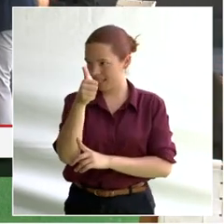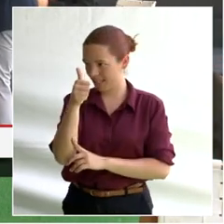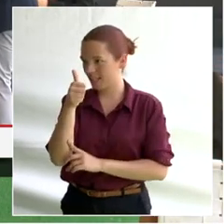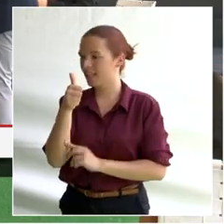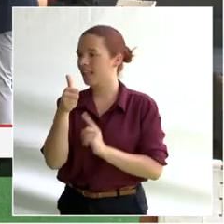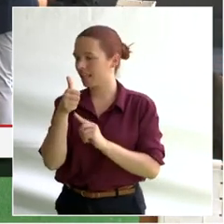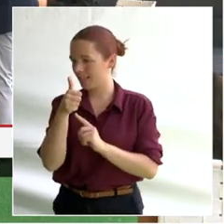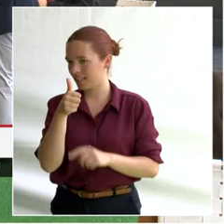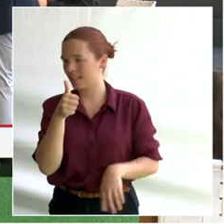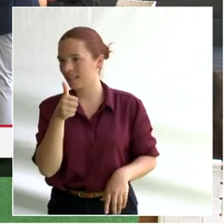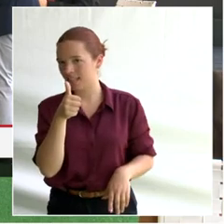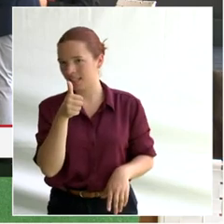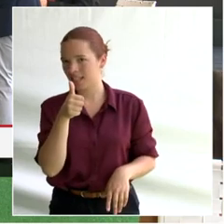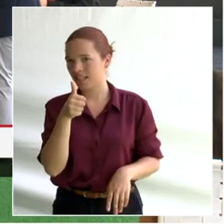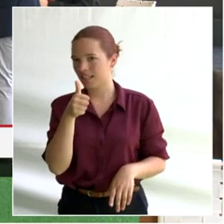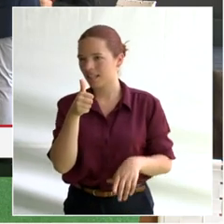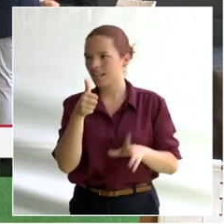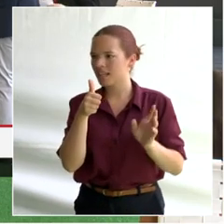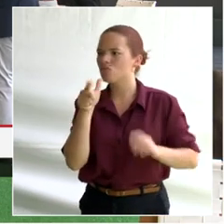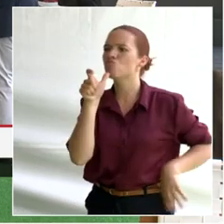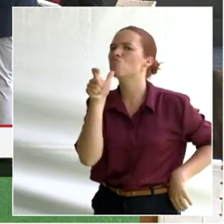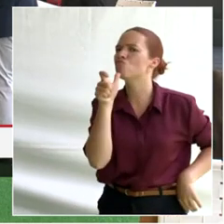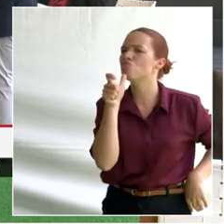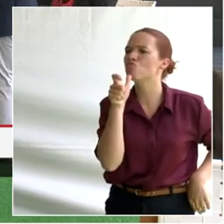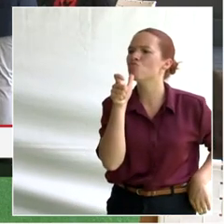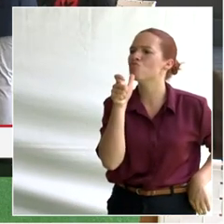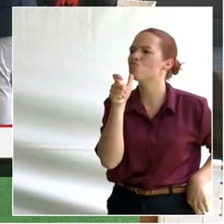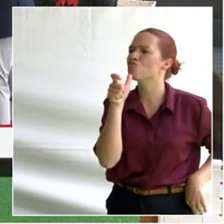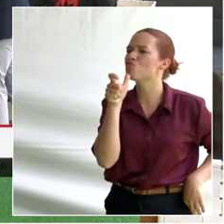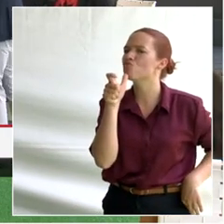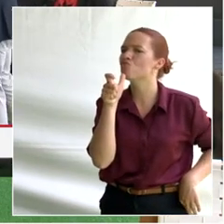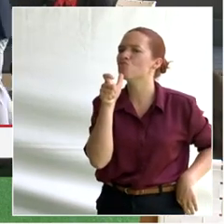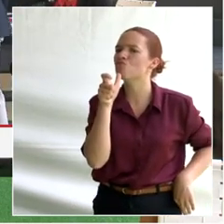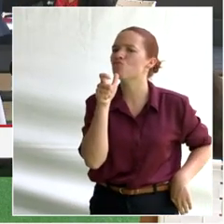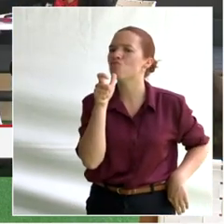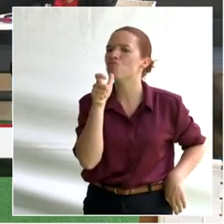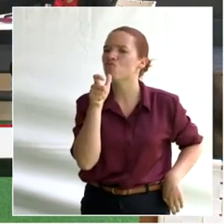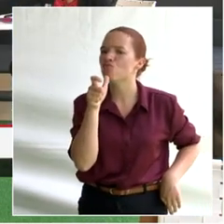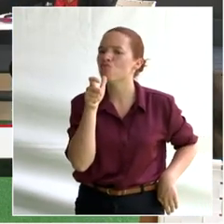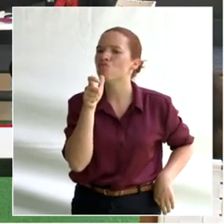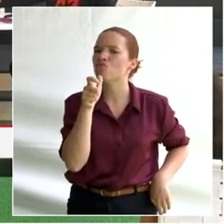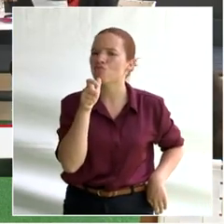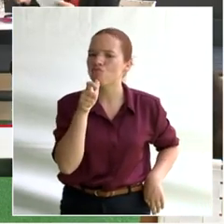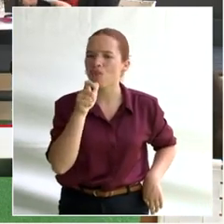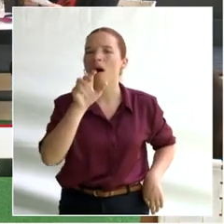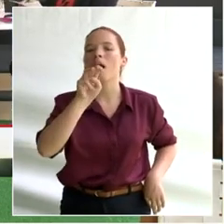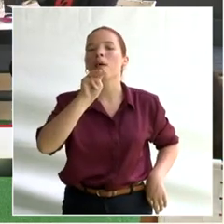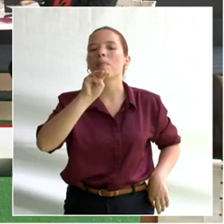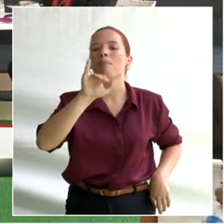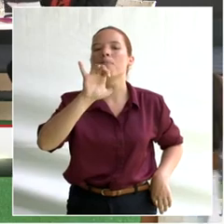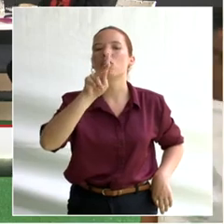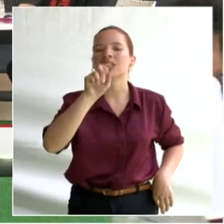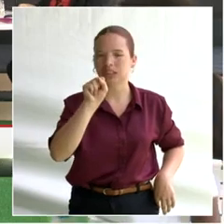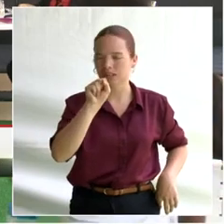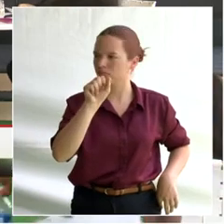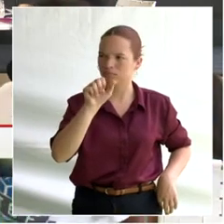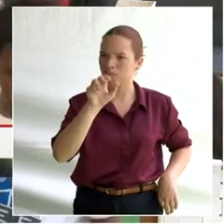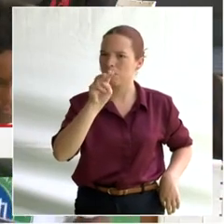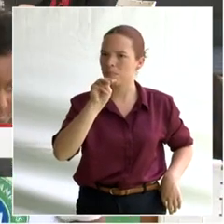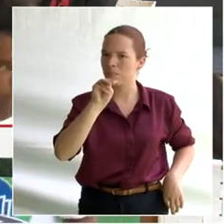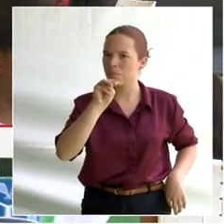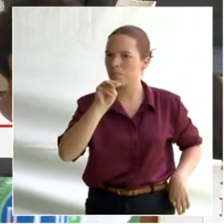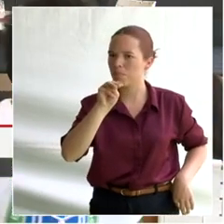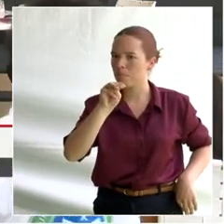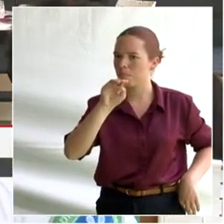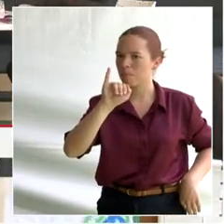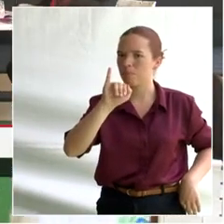Chip number 10 belongs to Karolina Pliskova. Wow, okay. Karolina Pliskova, one of the